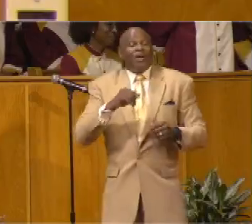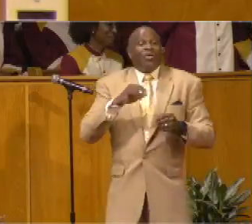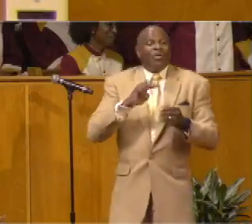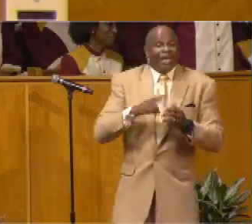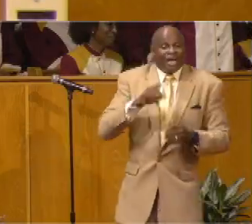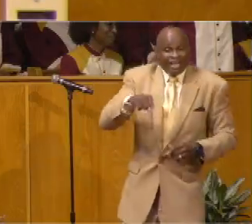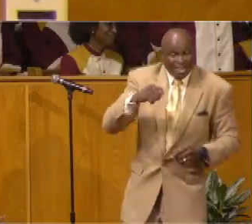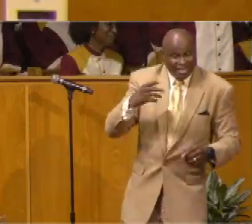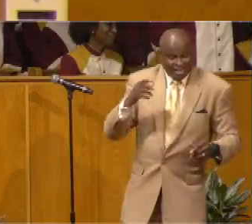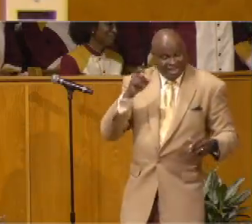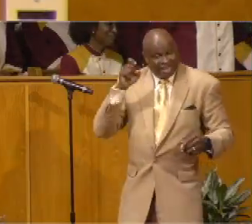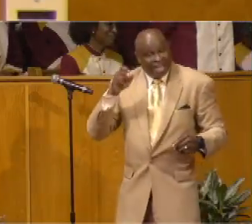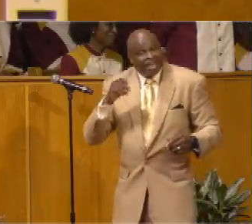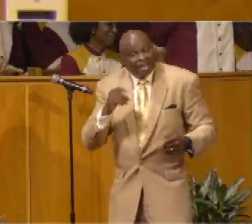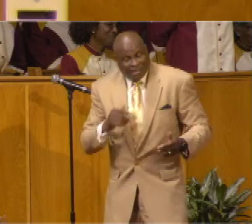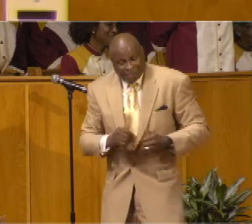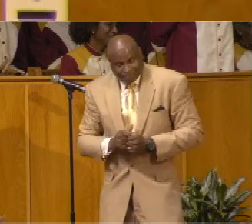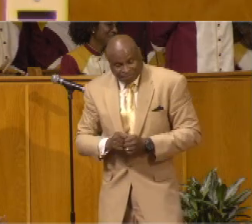He will.